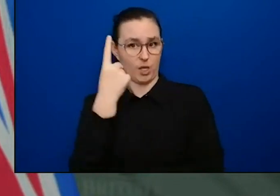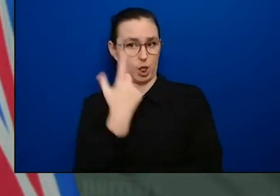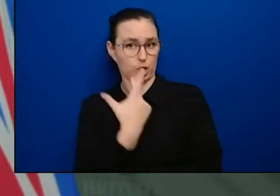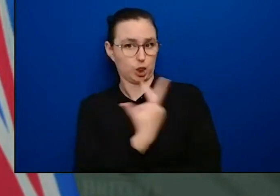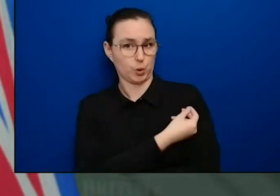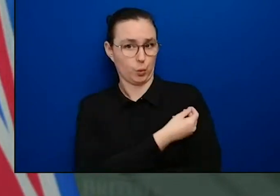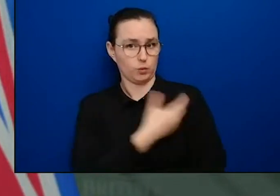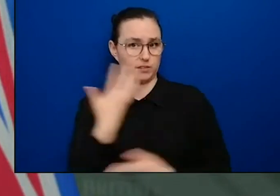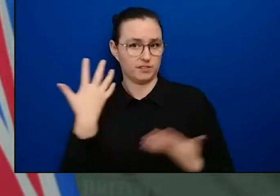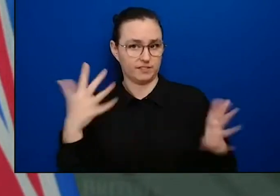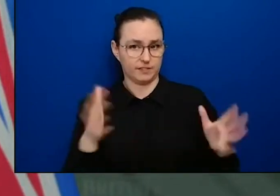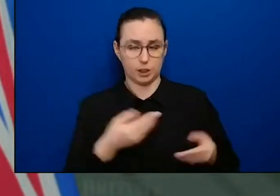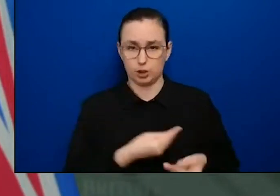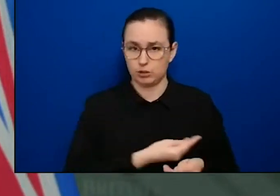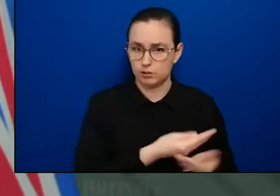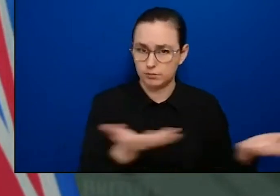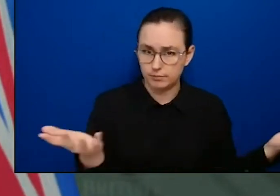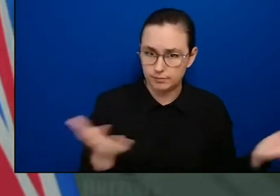4,056,228 second doses,